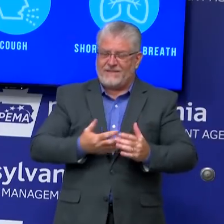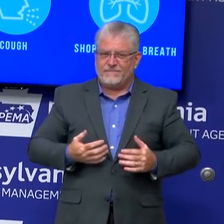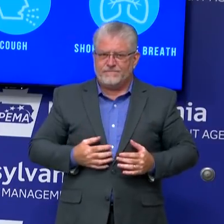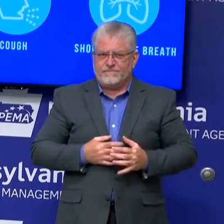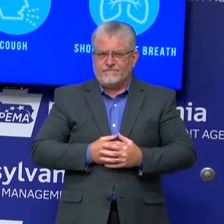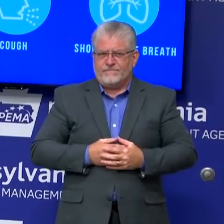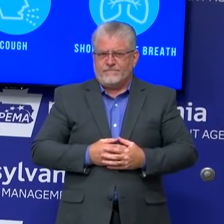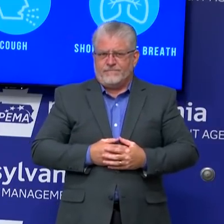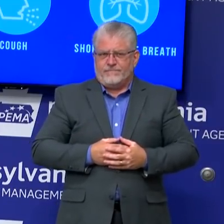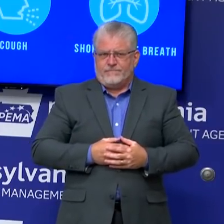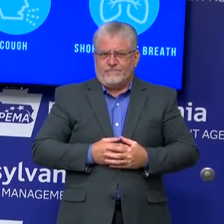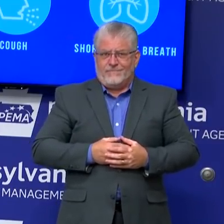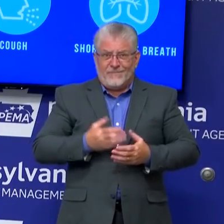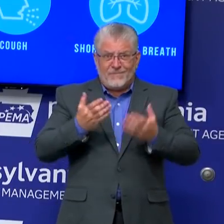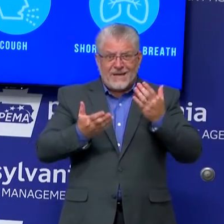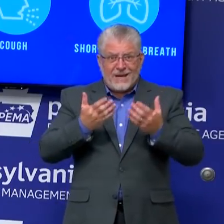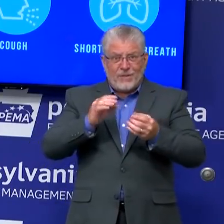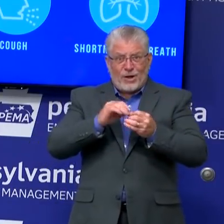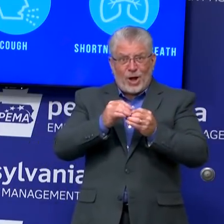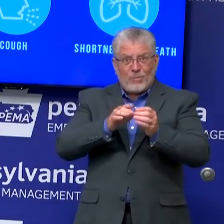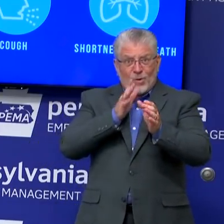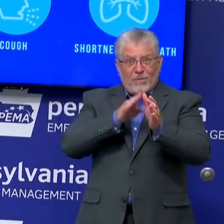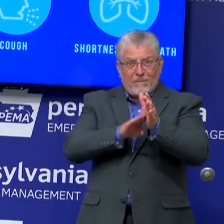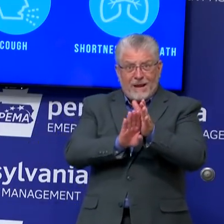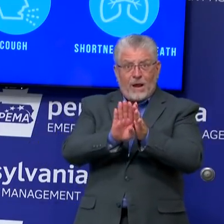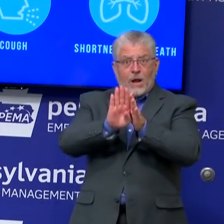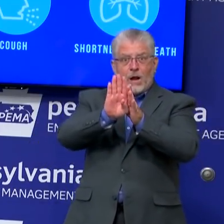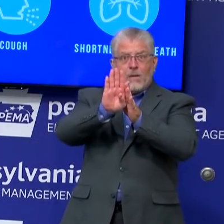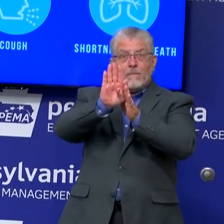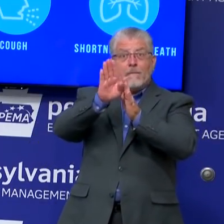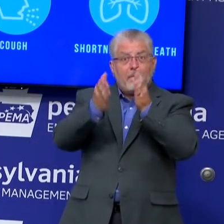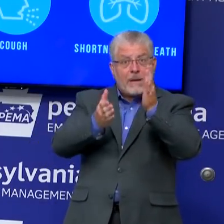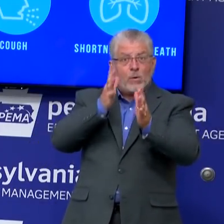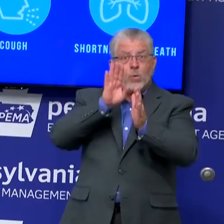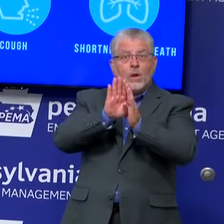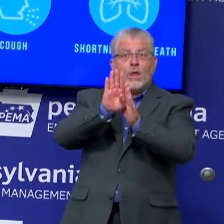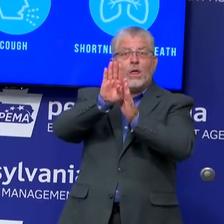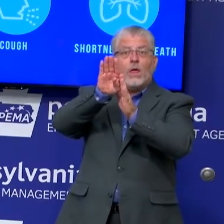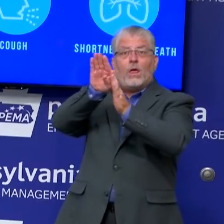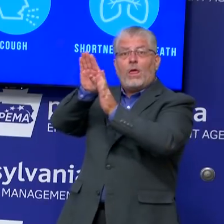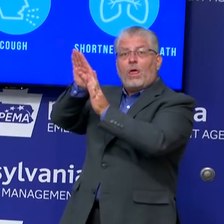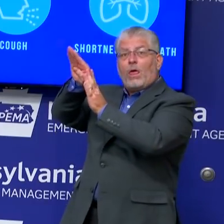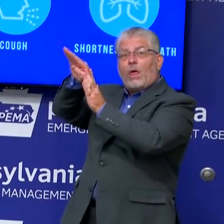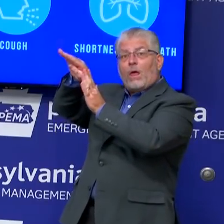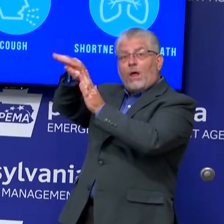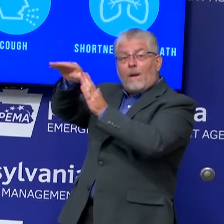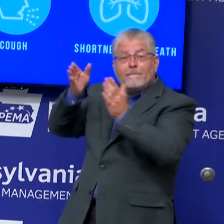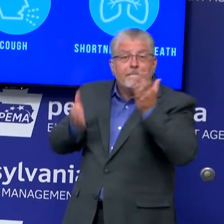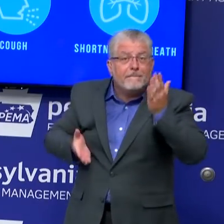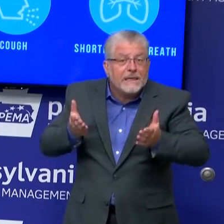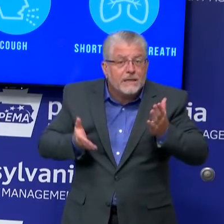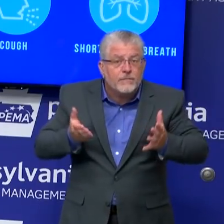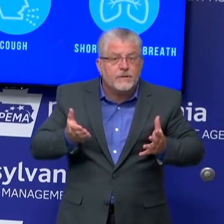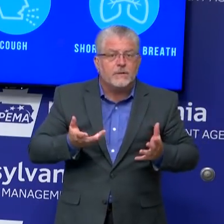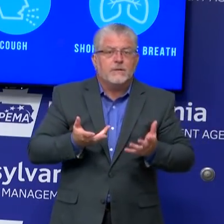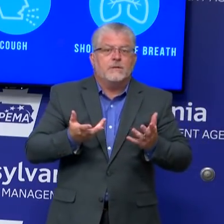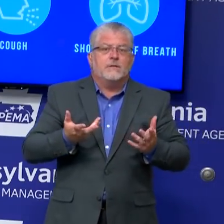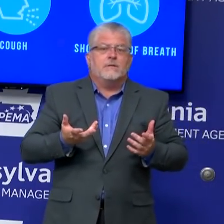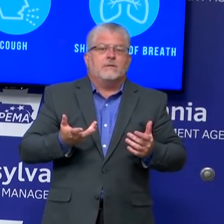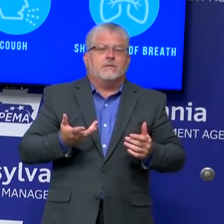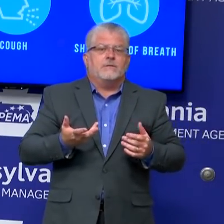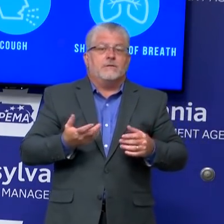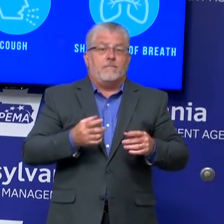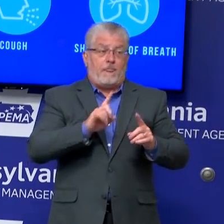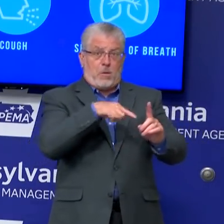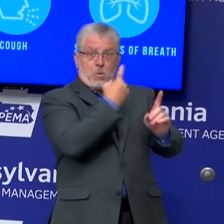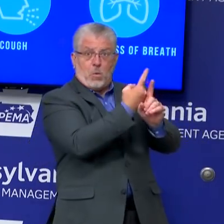the epidemic that is quickly spreading there. However, this was not an isolated outbreak. Prior to